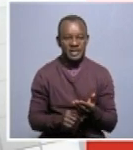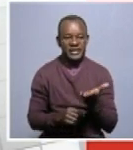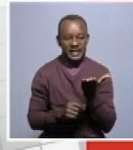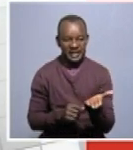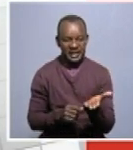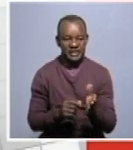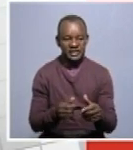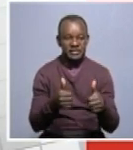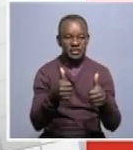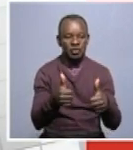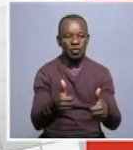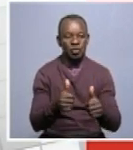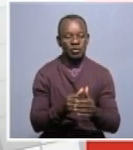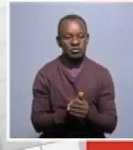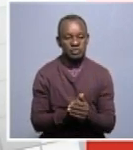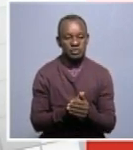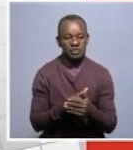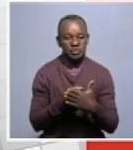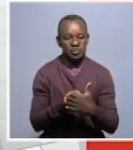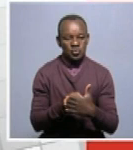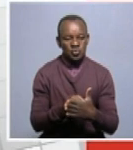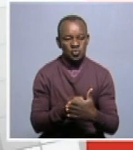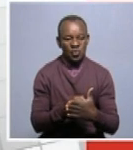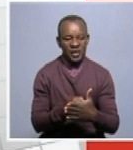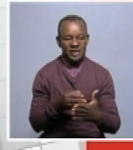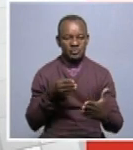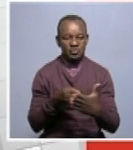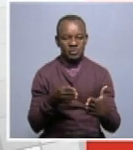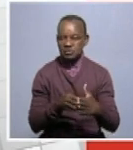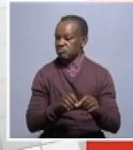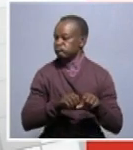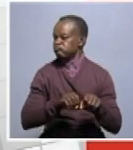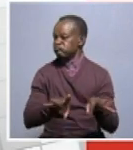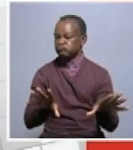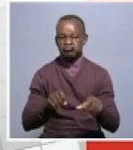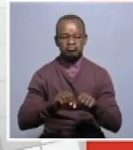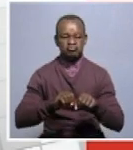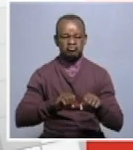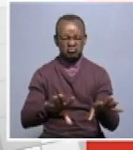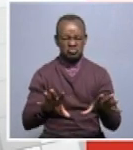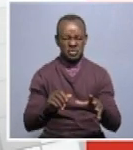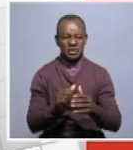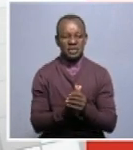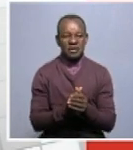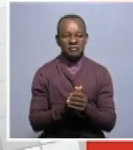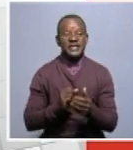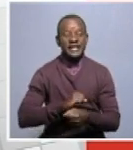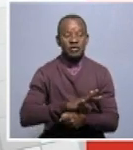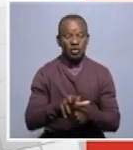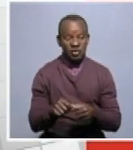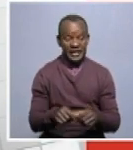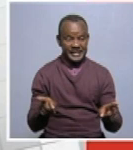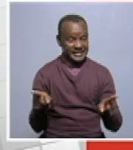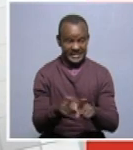that reduces also the mutation and the emergence of new variants. So I think